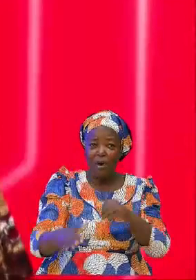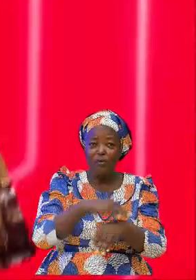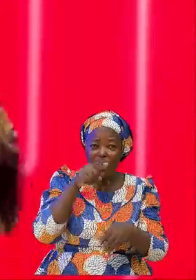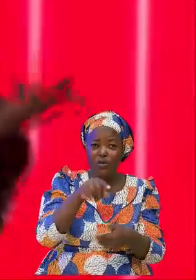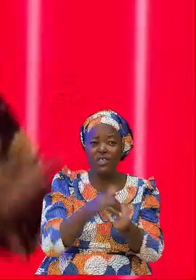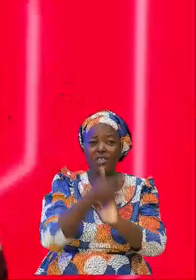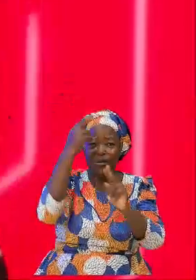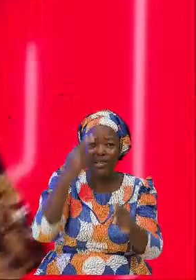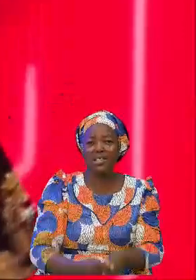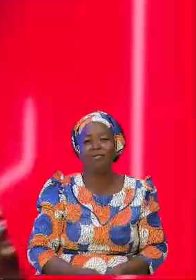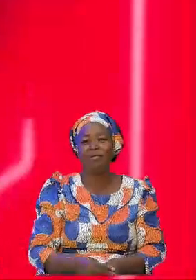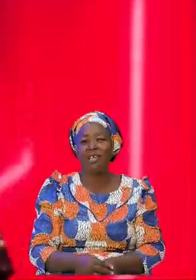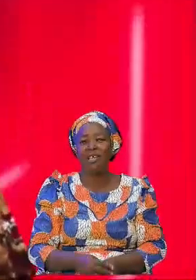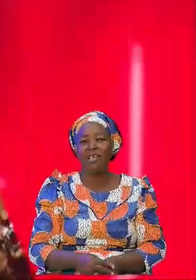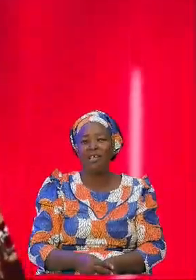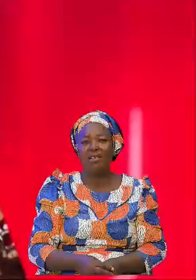I can't hear your amen.